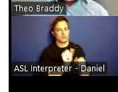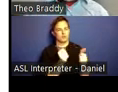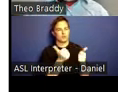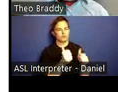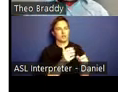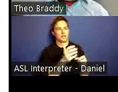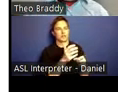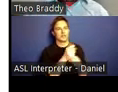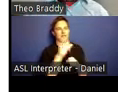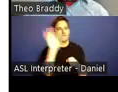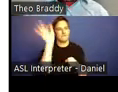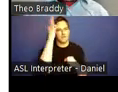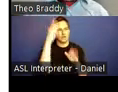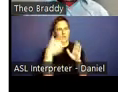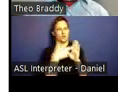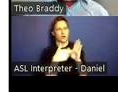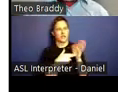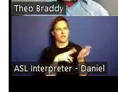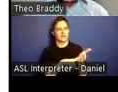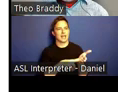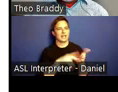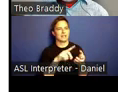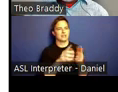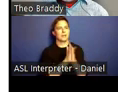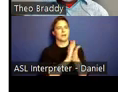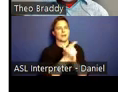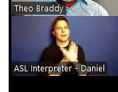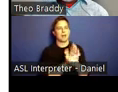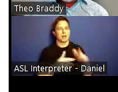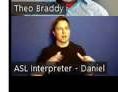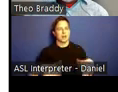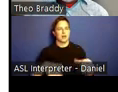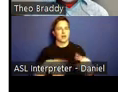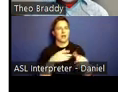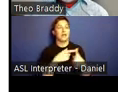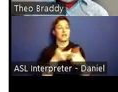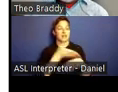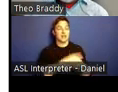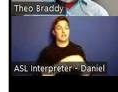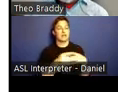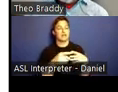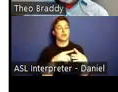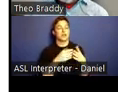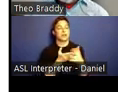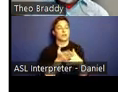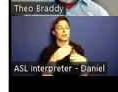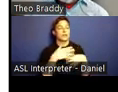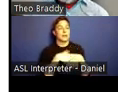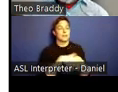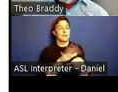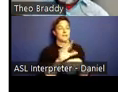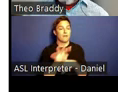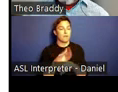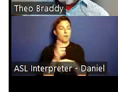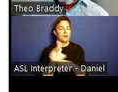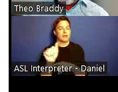504 regulations signed into law, and thereafter sort of implement 504 and later the